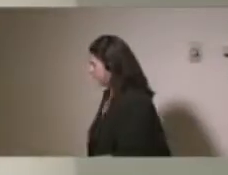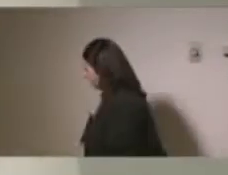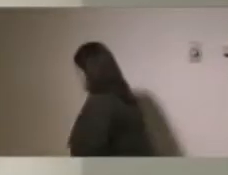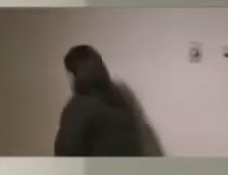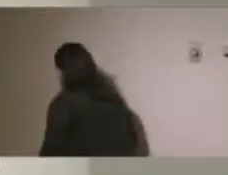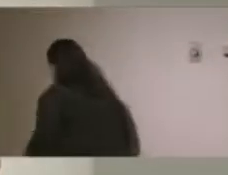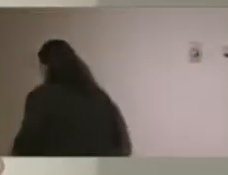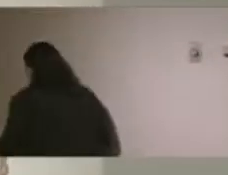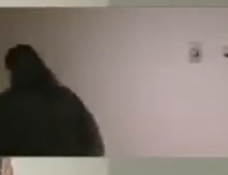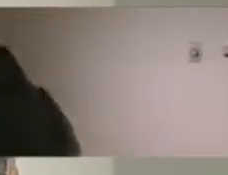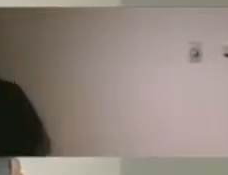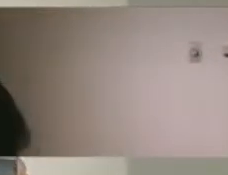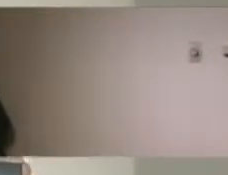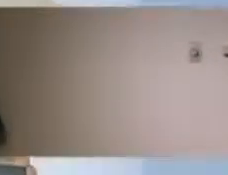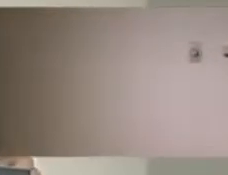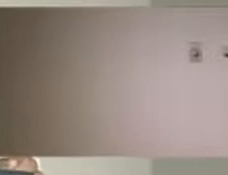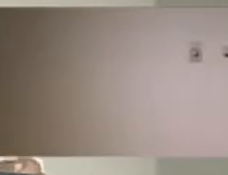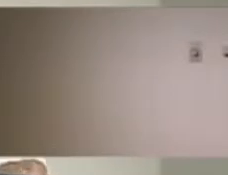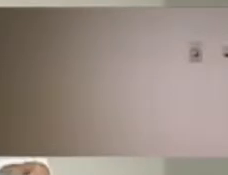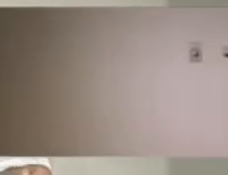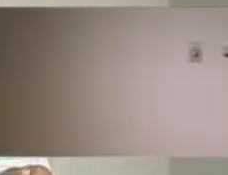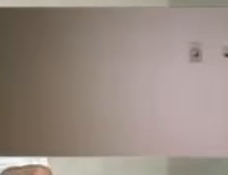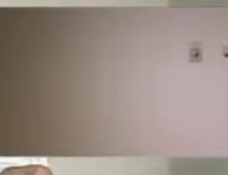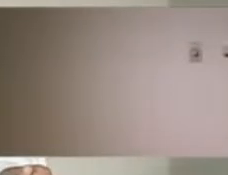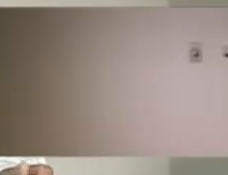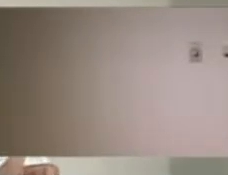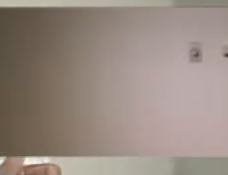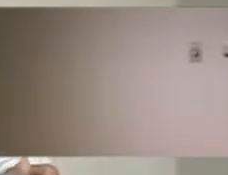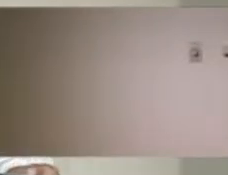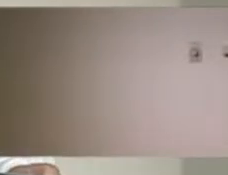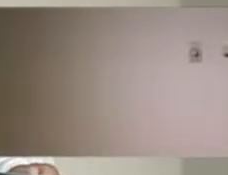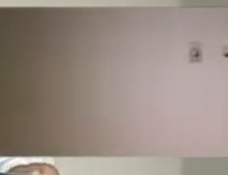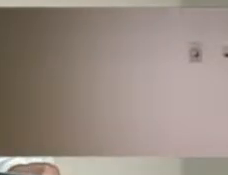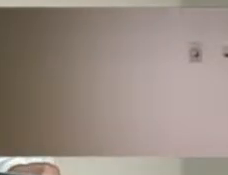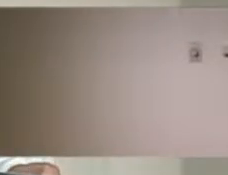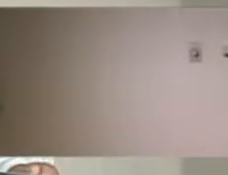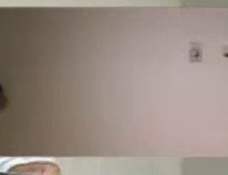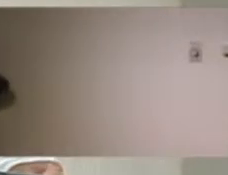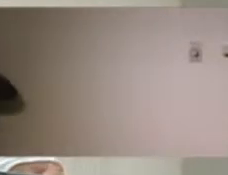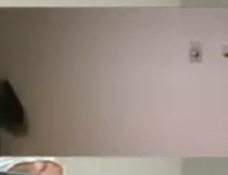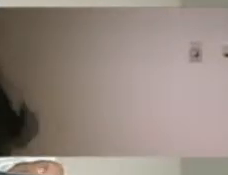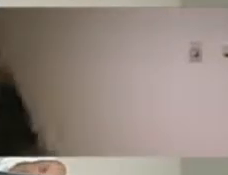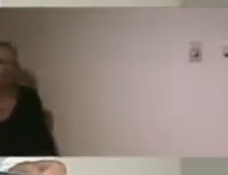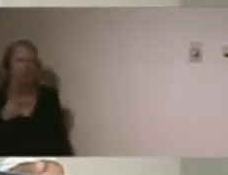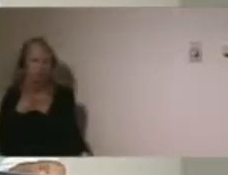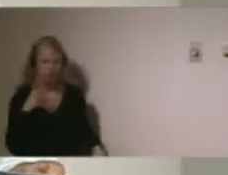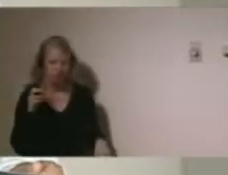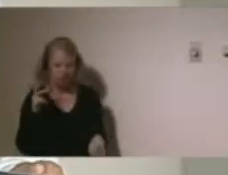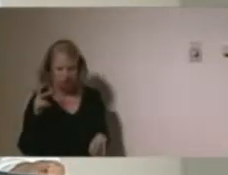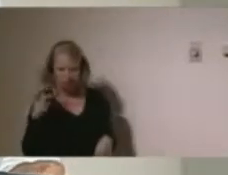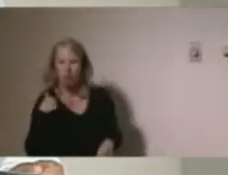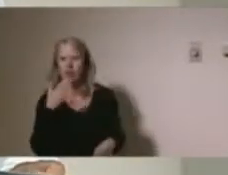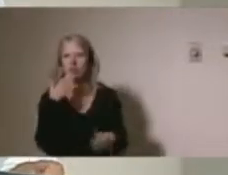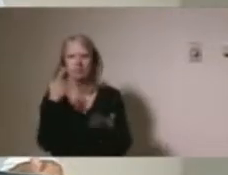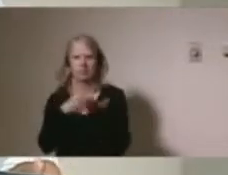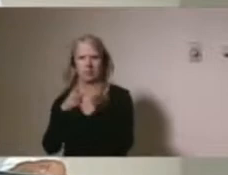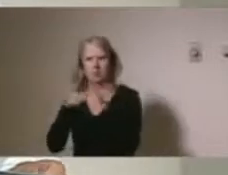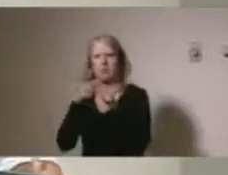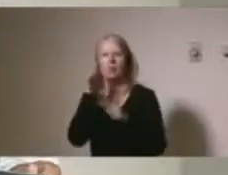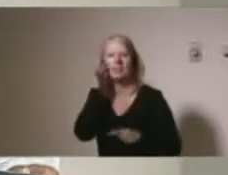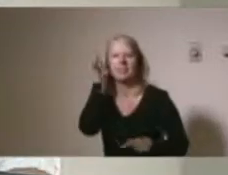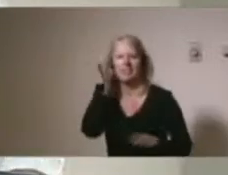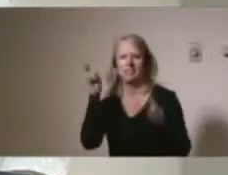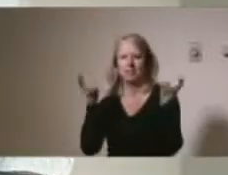Thank you. You know, as I'm here to talk about First Nation issues, and first of all my name is Nimki Peason. It's Thunderbird